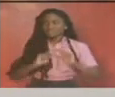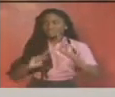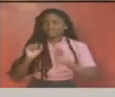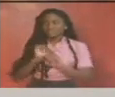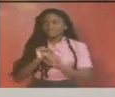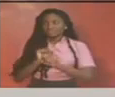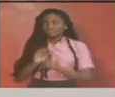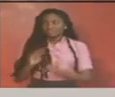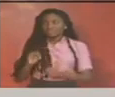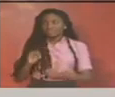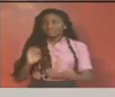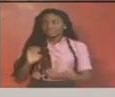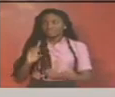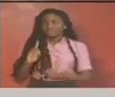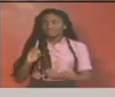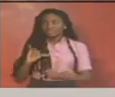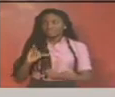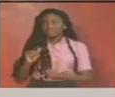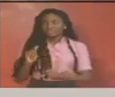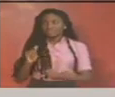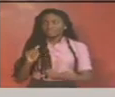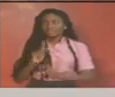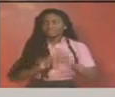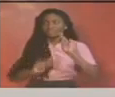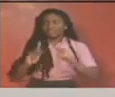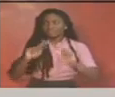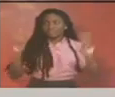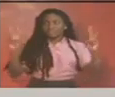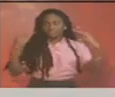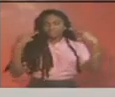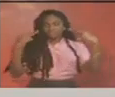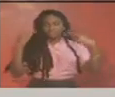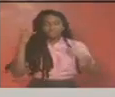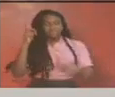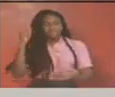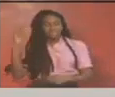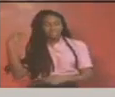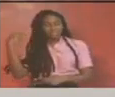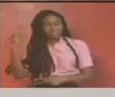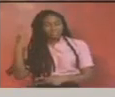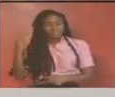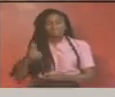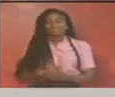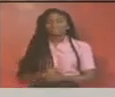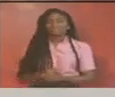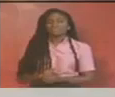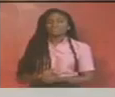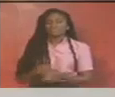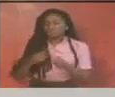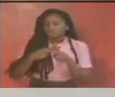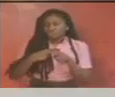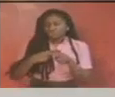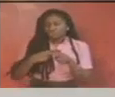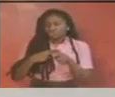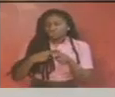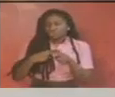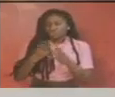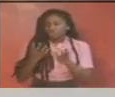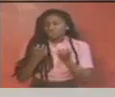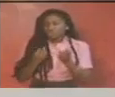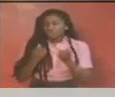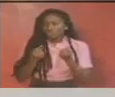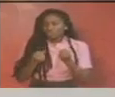media, and the listening public. Thank you for today's invitation. And for a brief moment, I would like to introduce you to